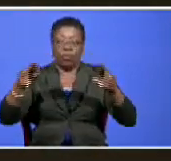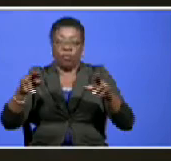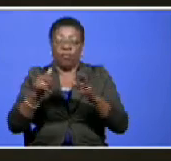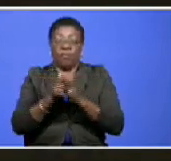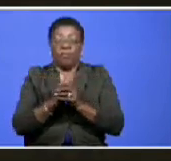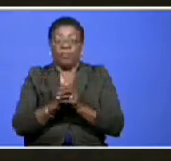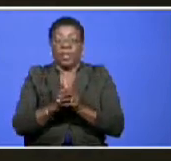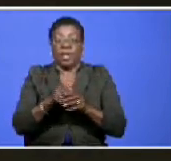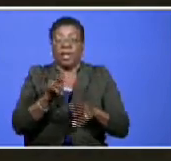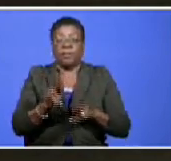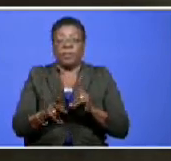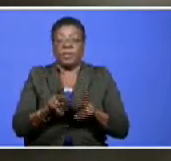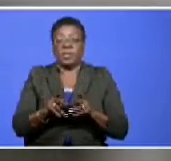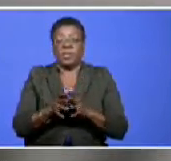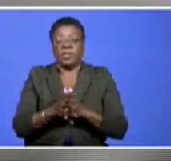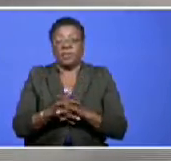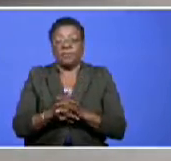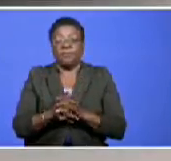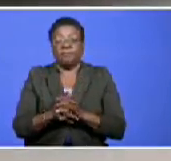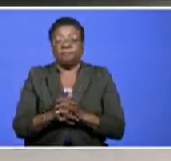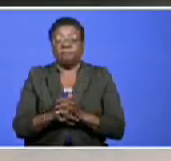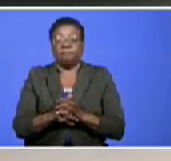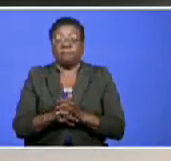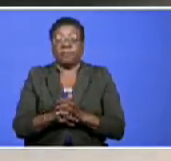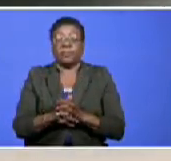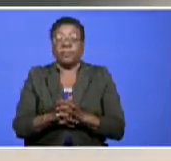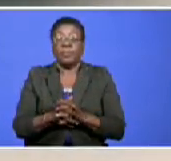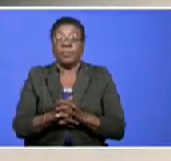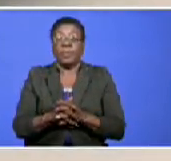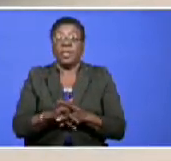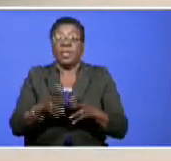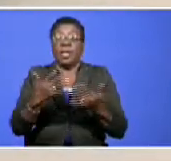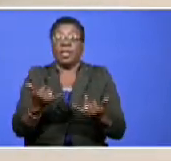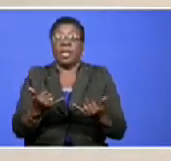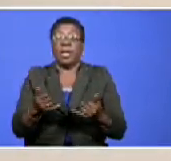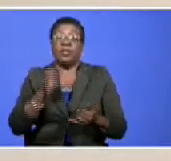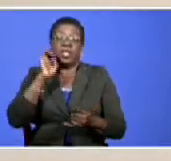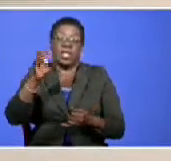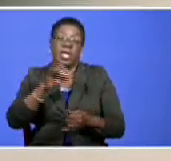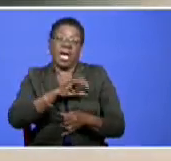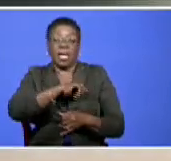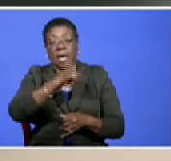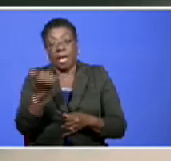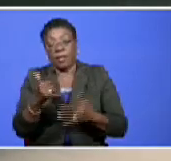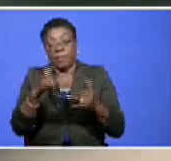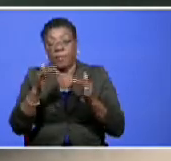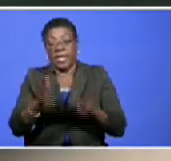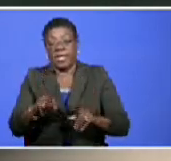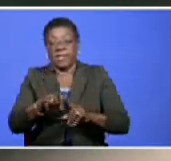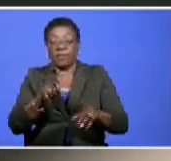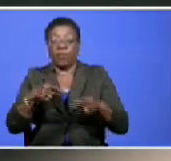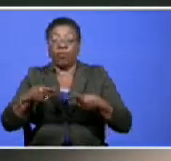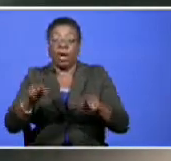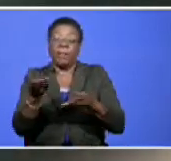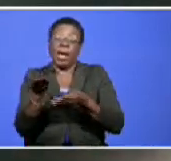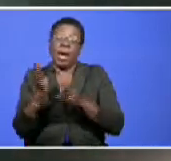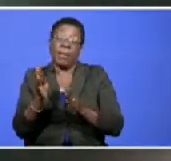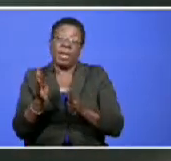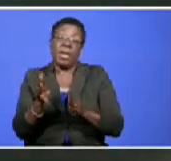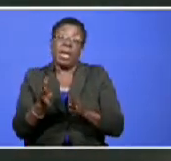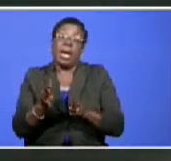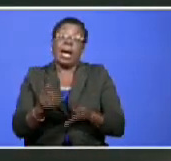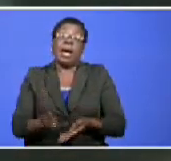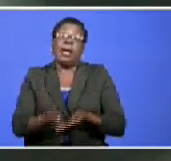with the GoFundMe, obviously. While JONQUEL and Sacramento Kings guard Buddy Hield, who's also from Grand Bahama, have set up separate